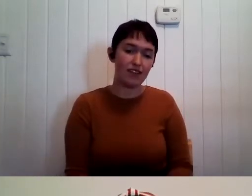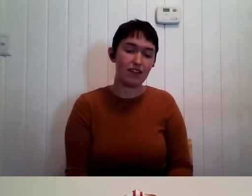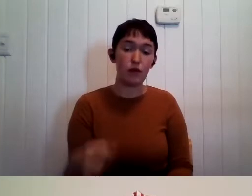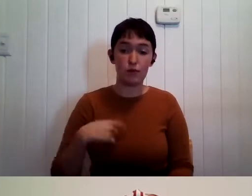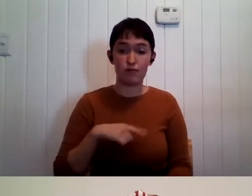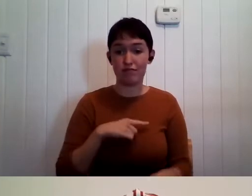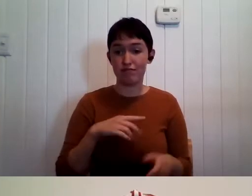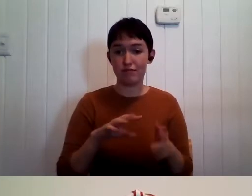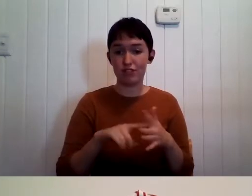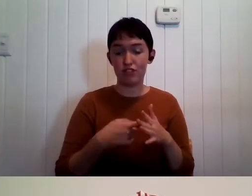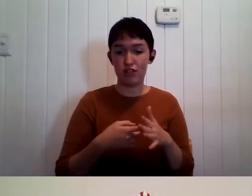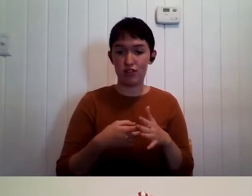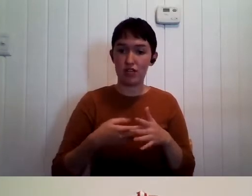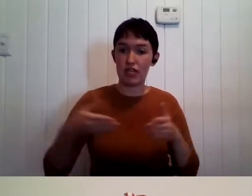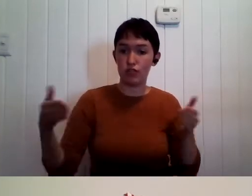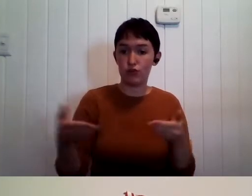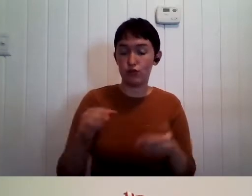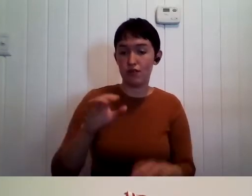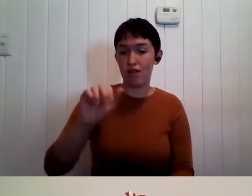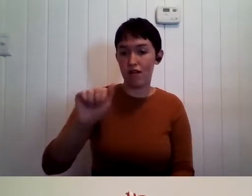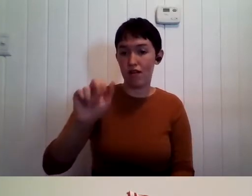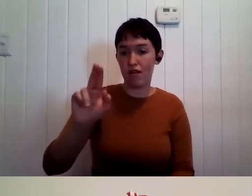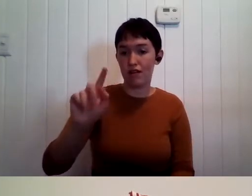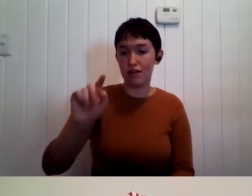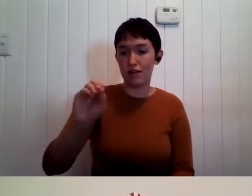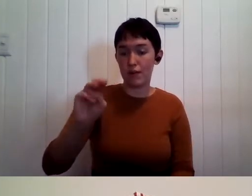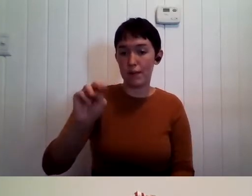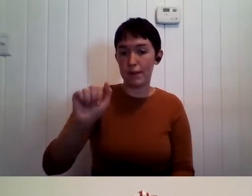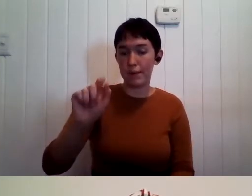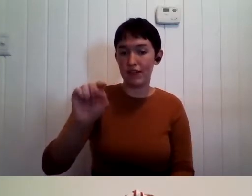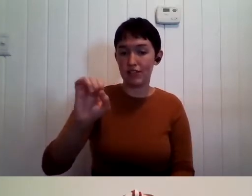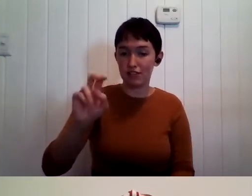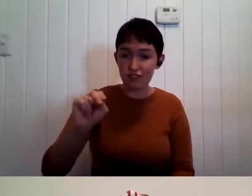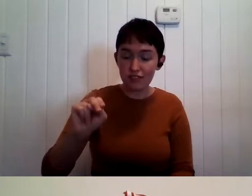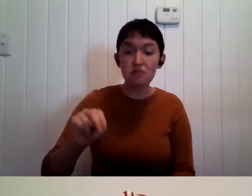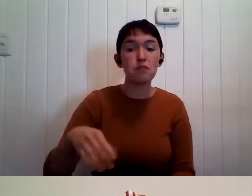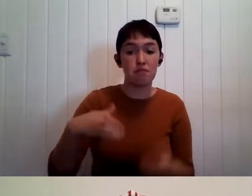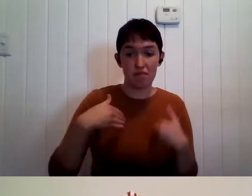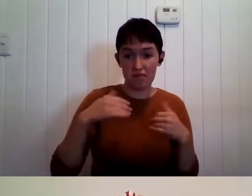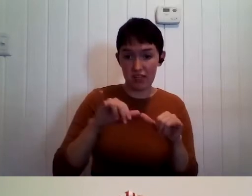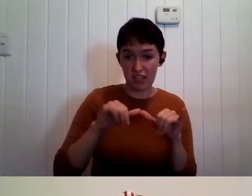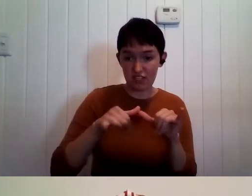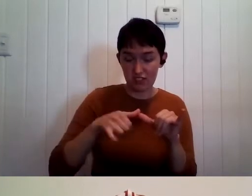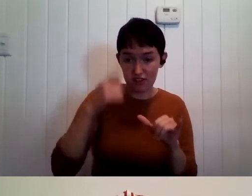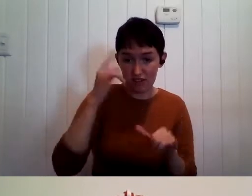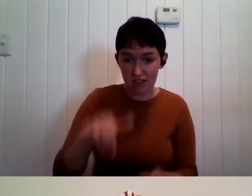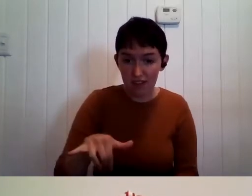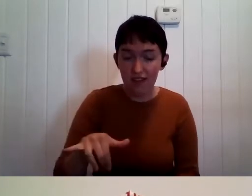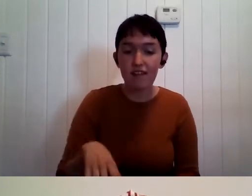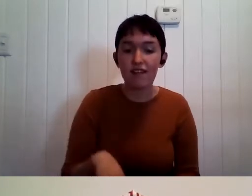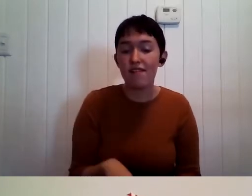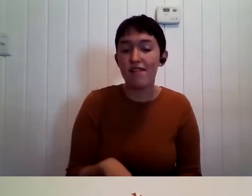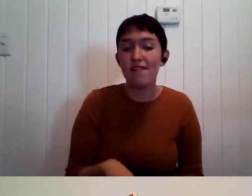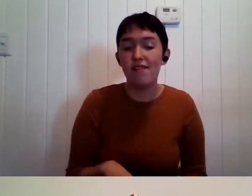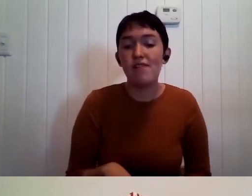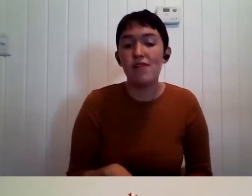like automation. And so there's automation engineers and automation biologists that are getting to know more about automation. And